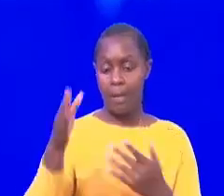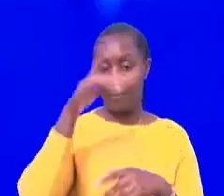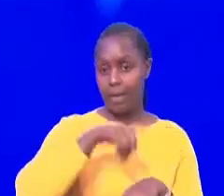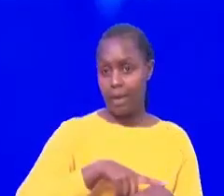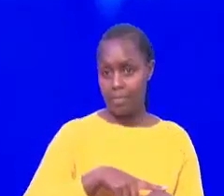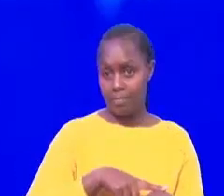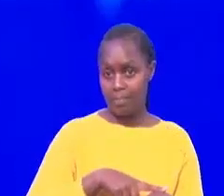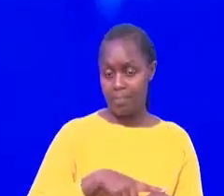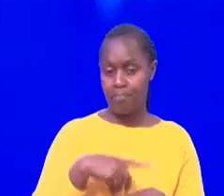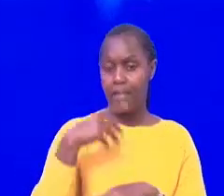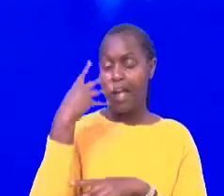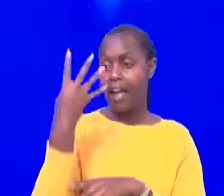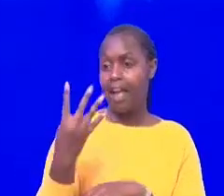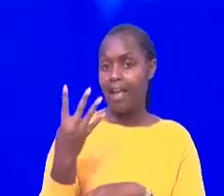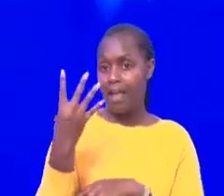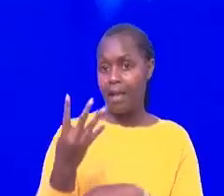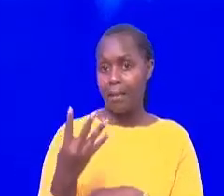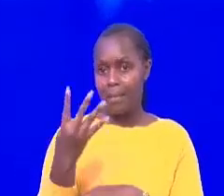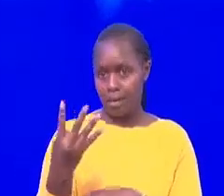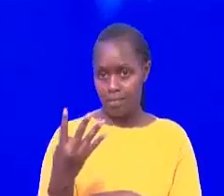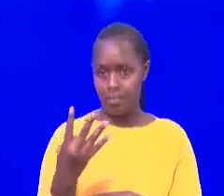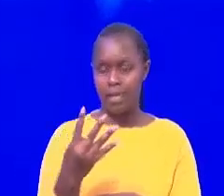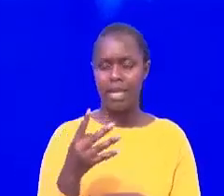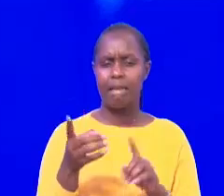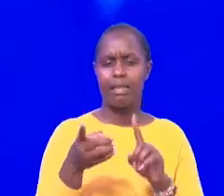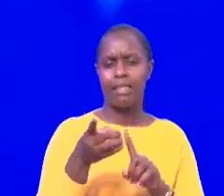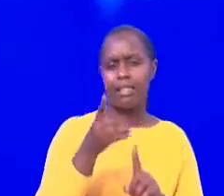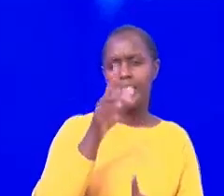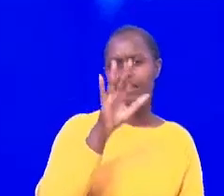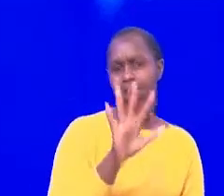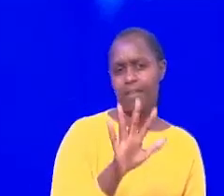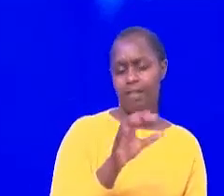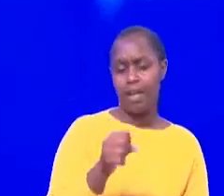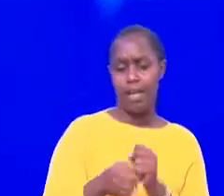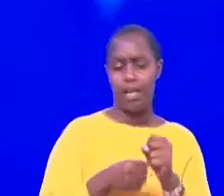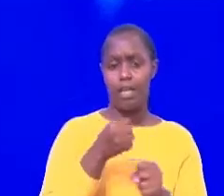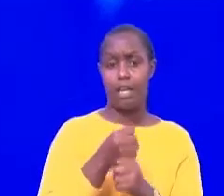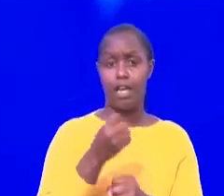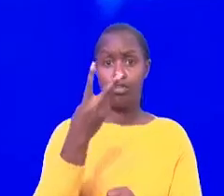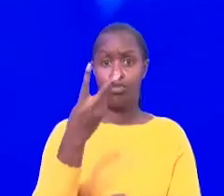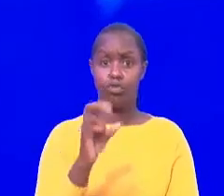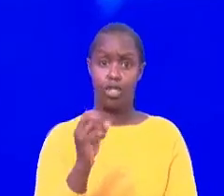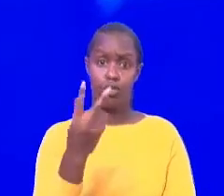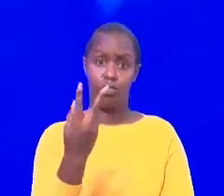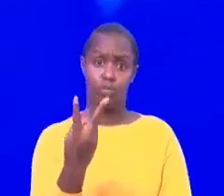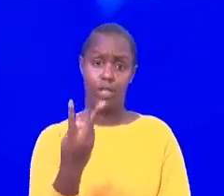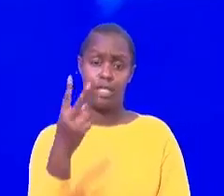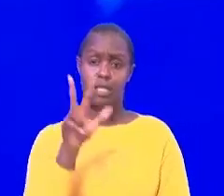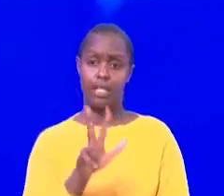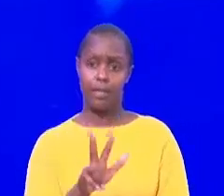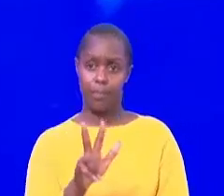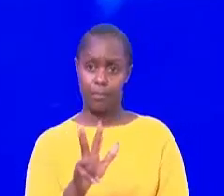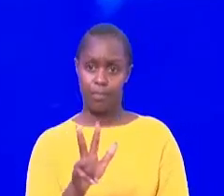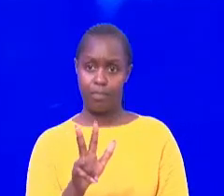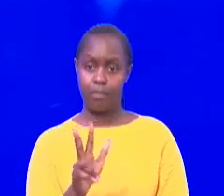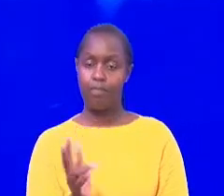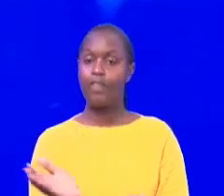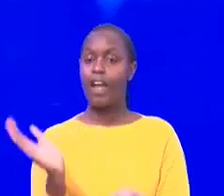April, actually precisely 5th of April 2023, we were again invited